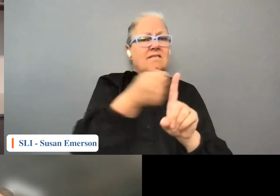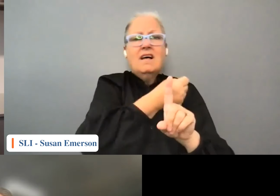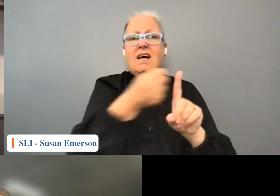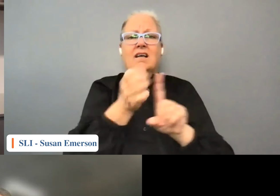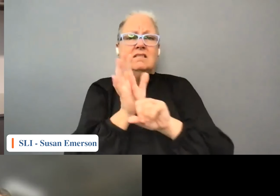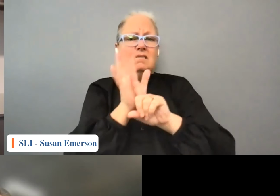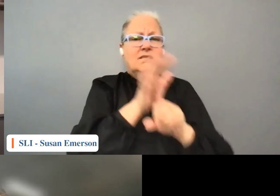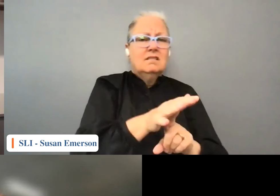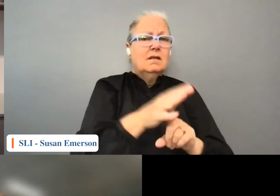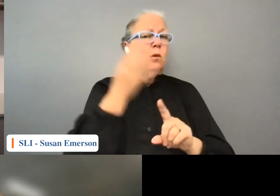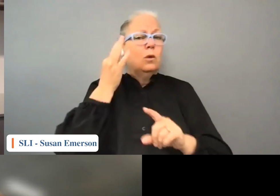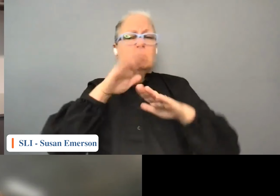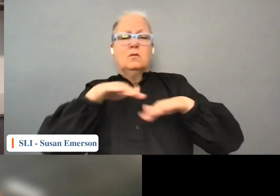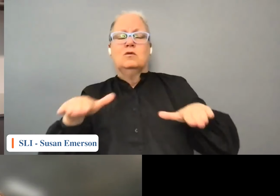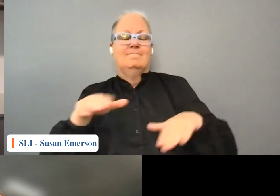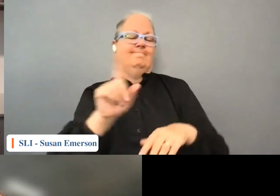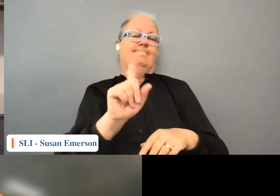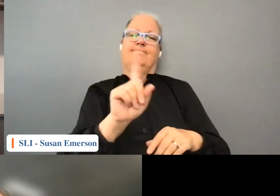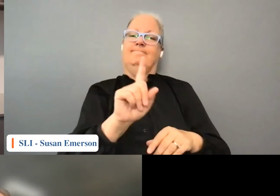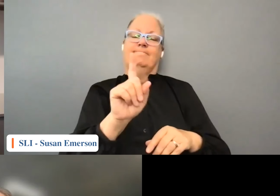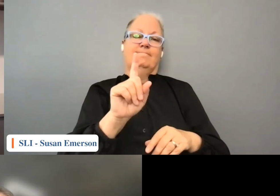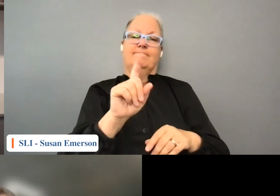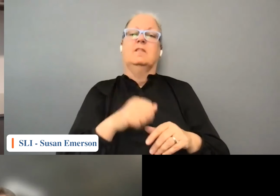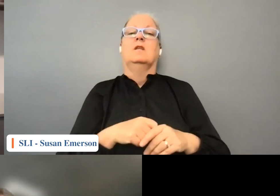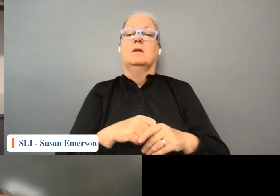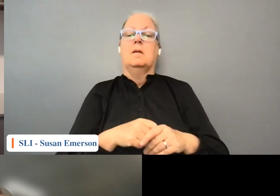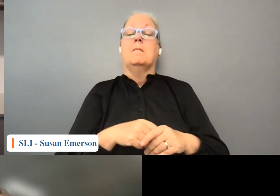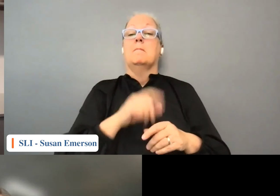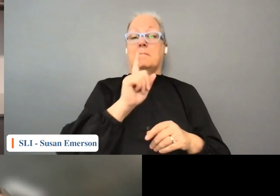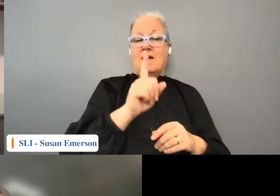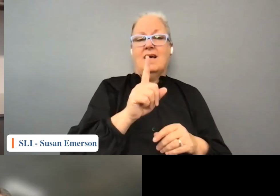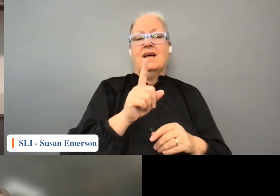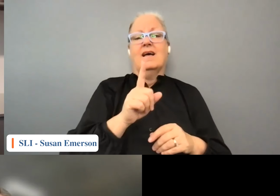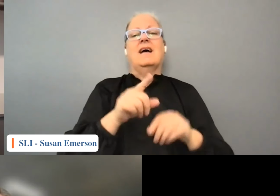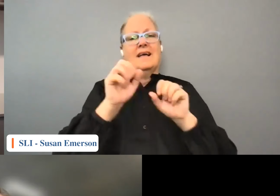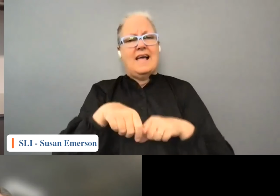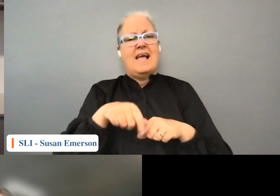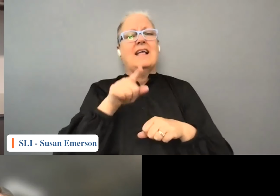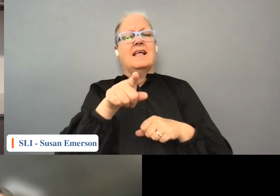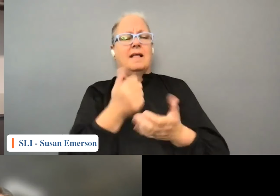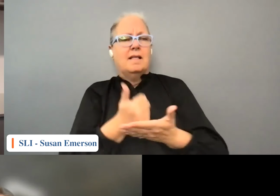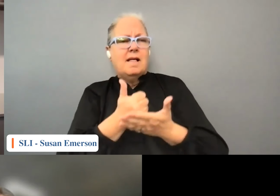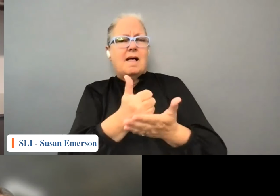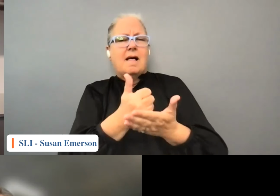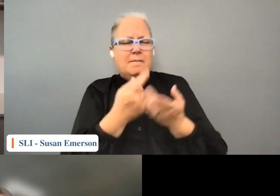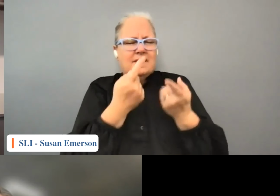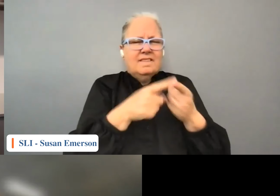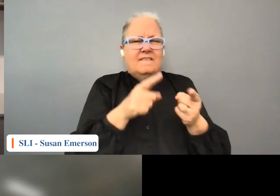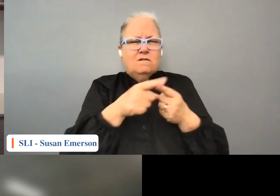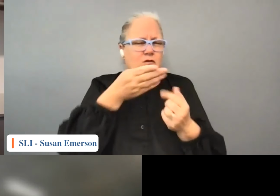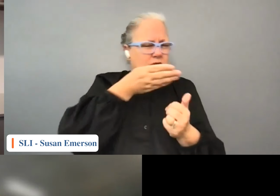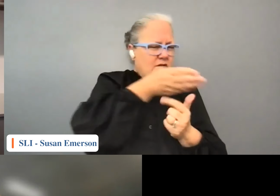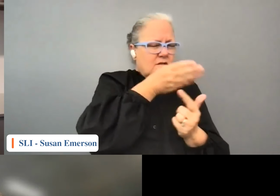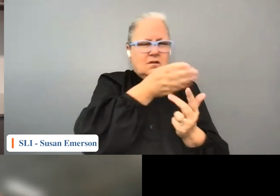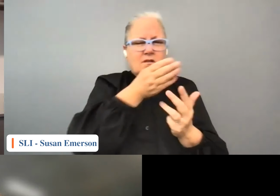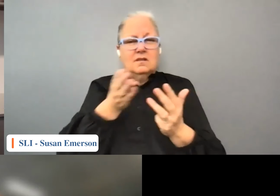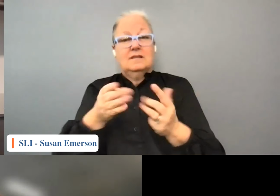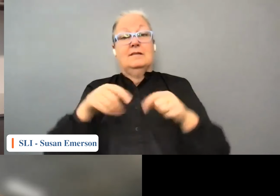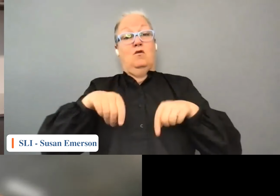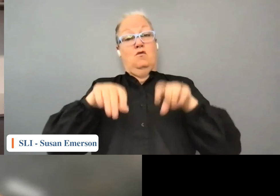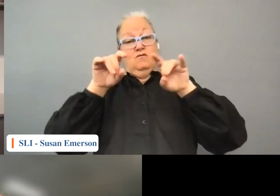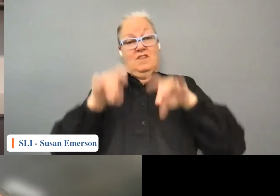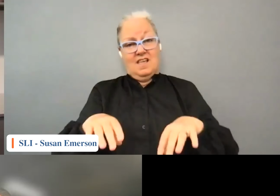does provide a critical avenue for addressing different dimensions of the problem. So our interest as Australia in working with